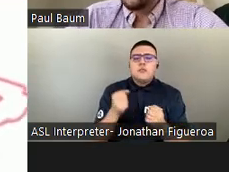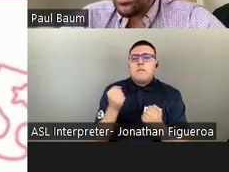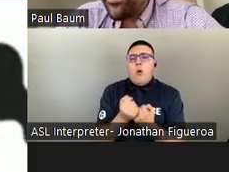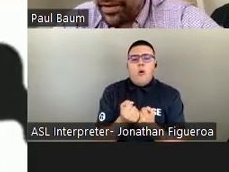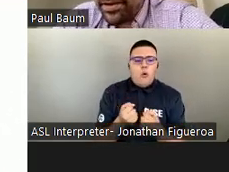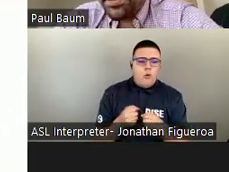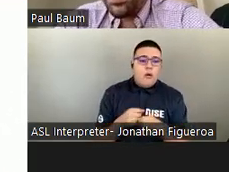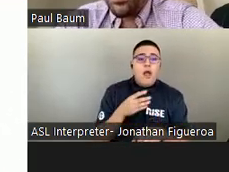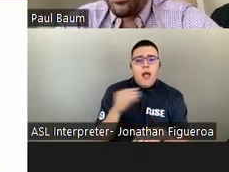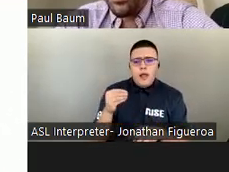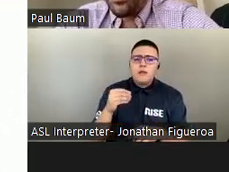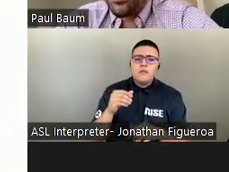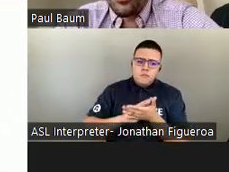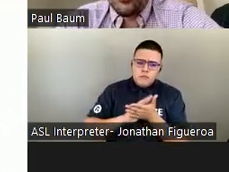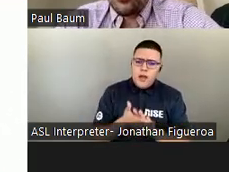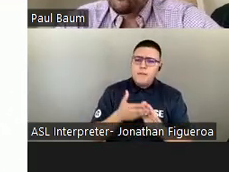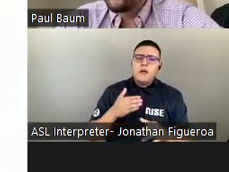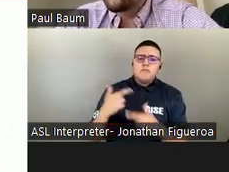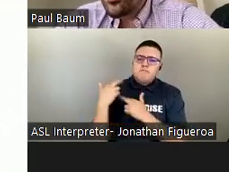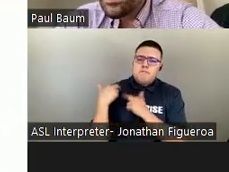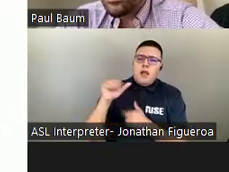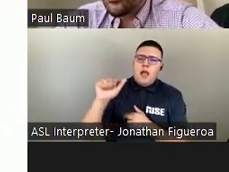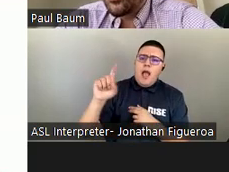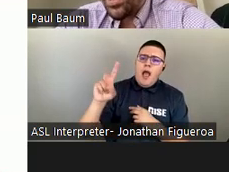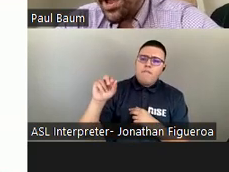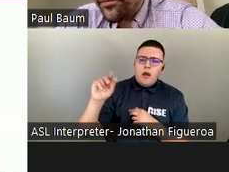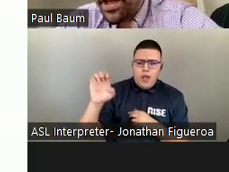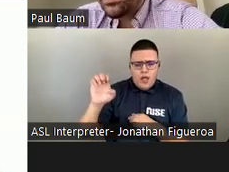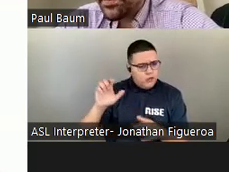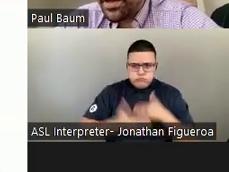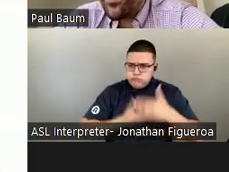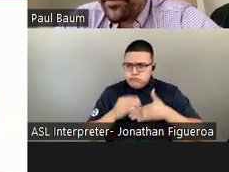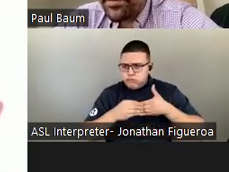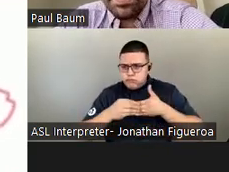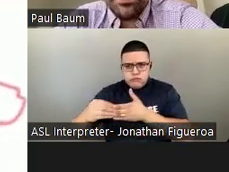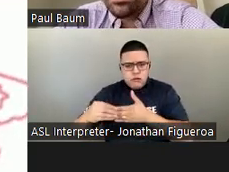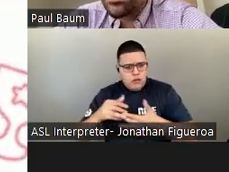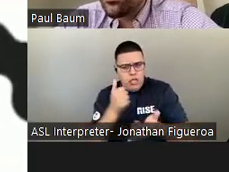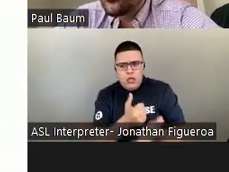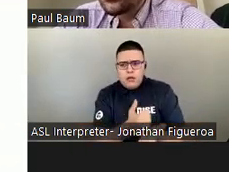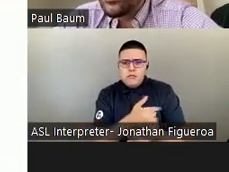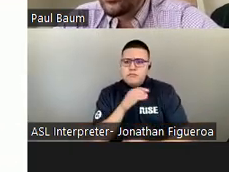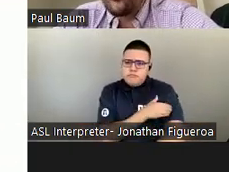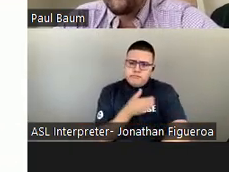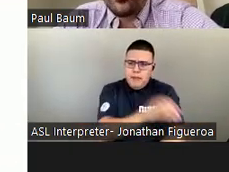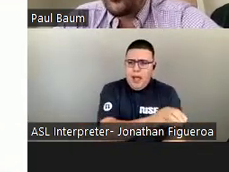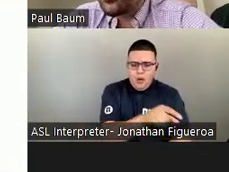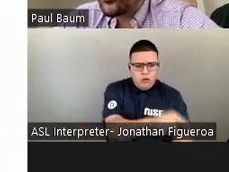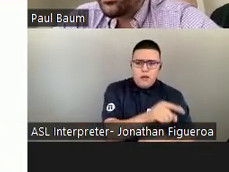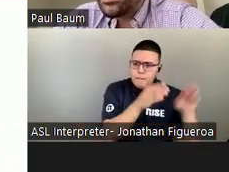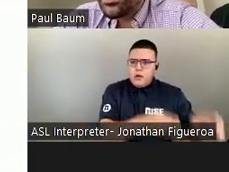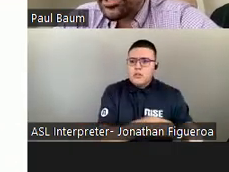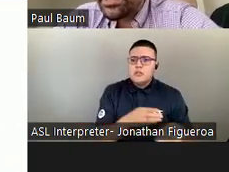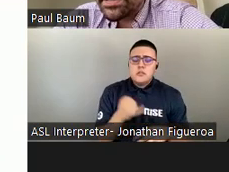And be an advocate. Help the person advocate and speak up for themselves too. Speak up for others